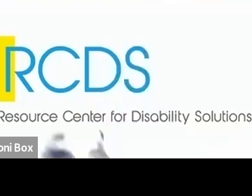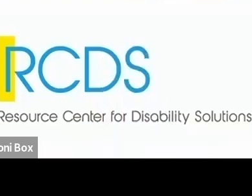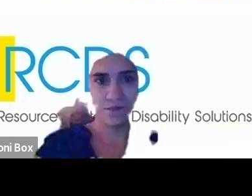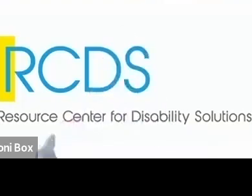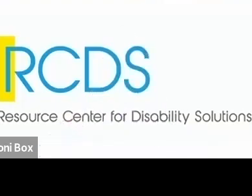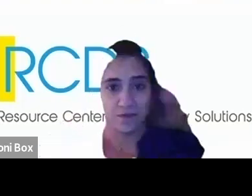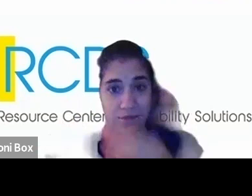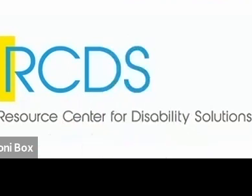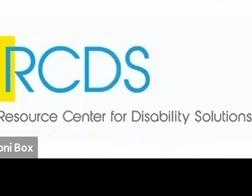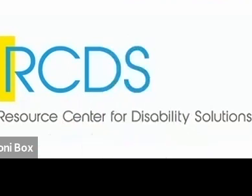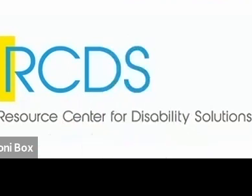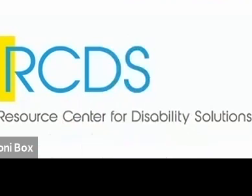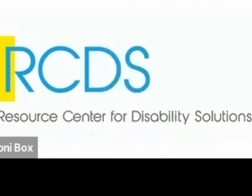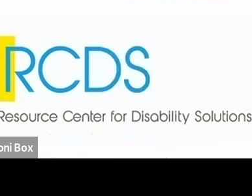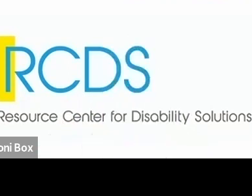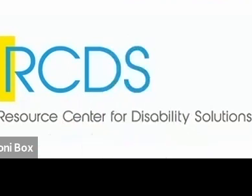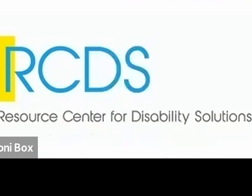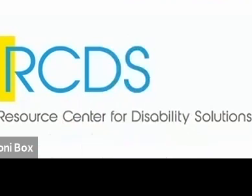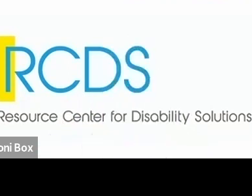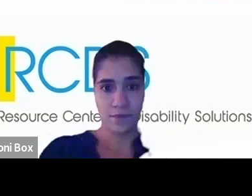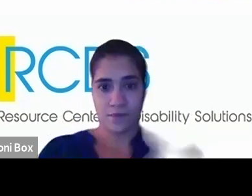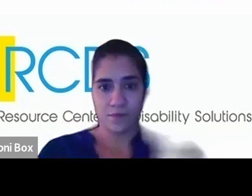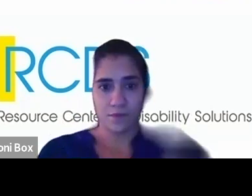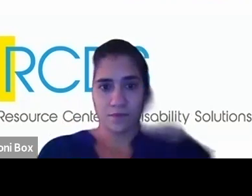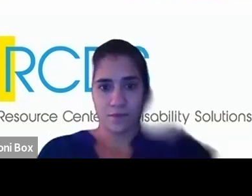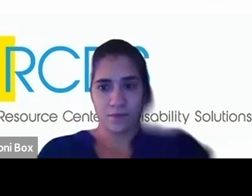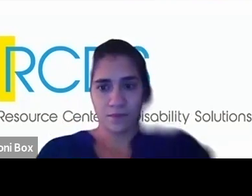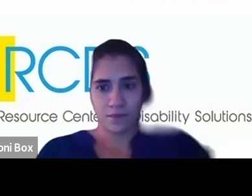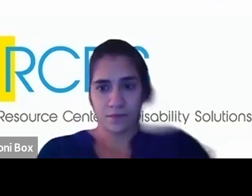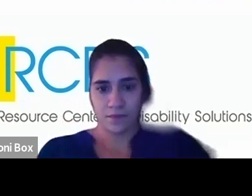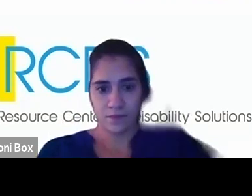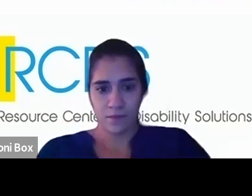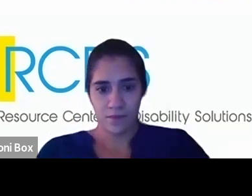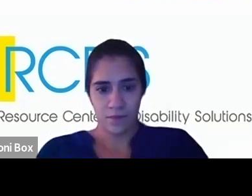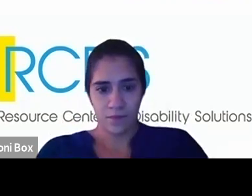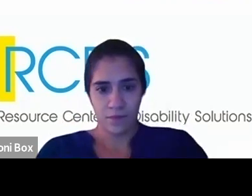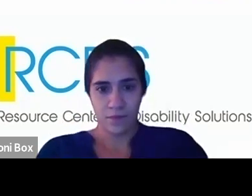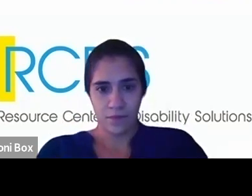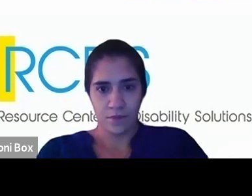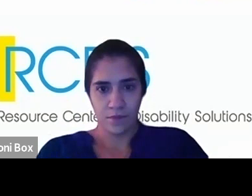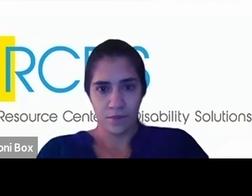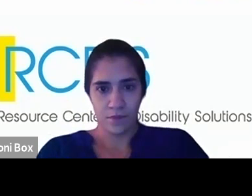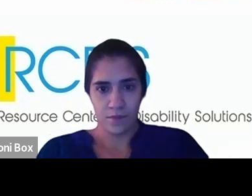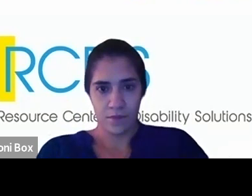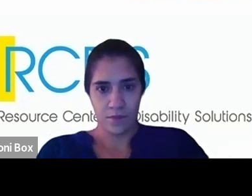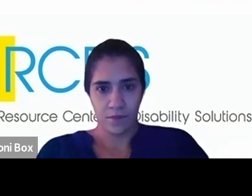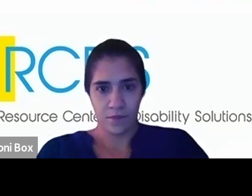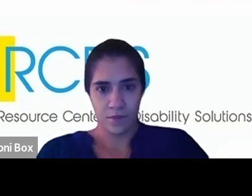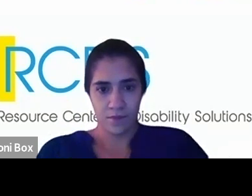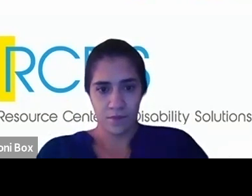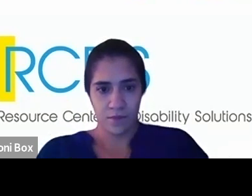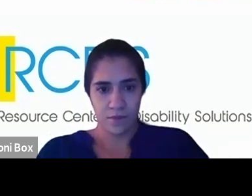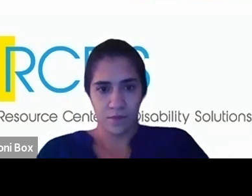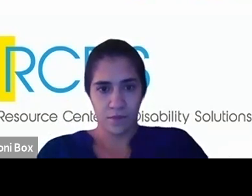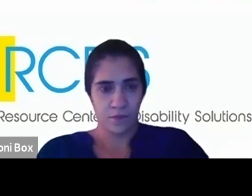got it. Hey, Abby, I was just gonna ask if you can let me know when education should start talking. Sure.